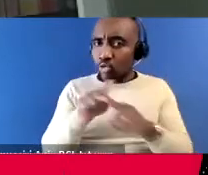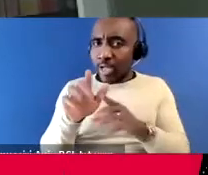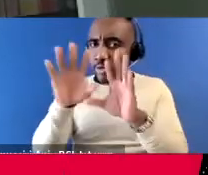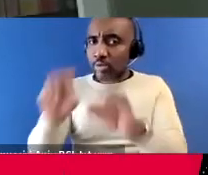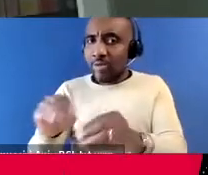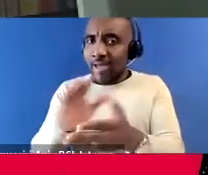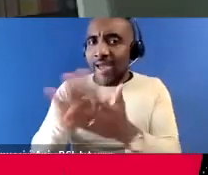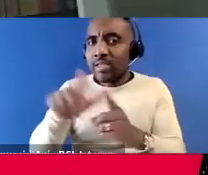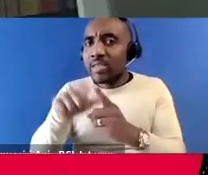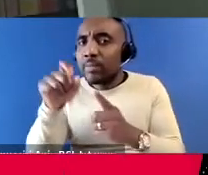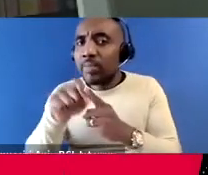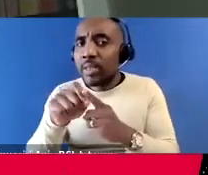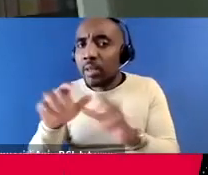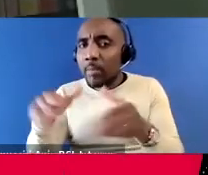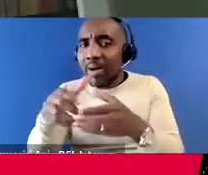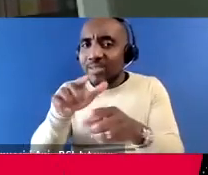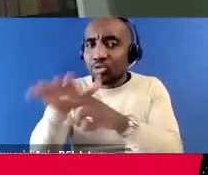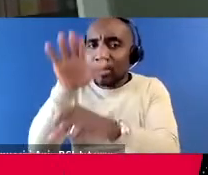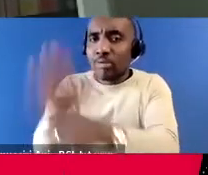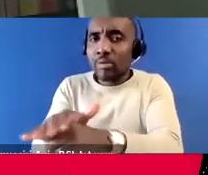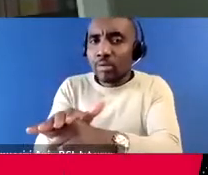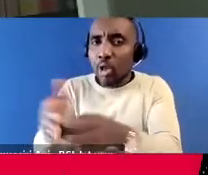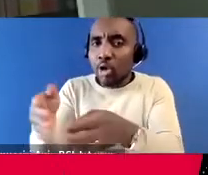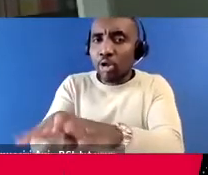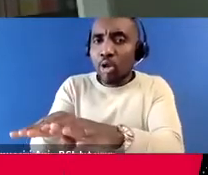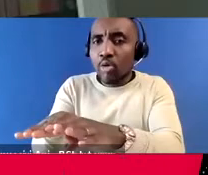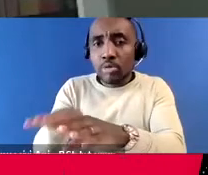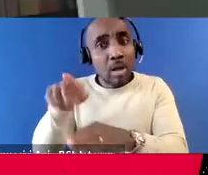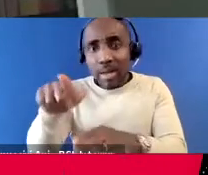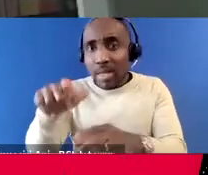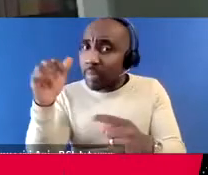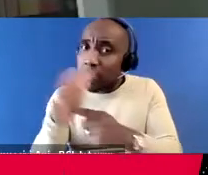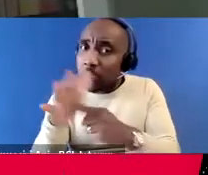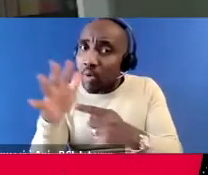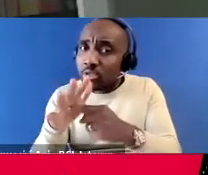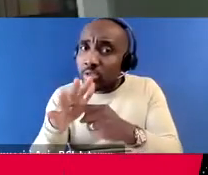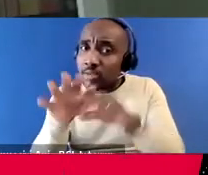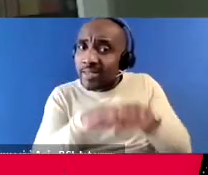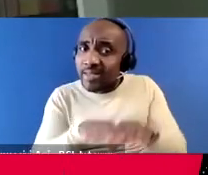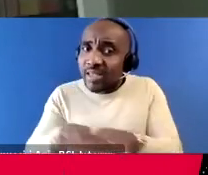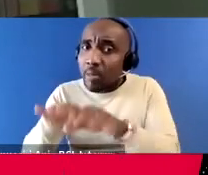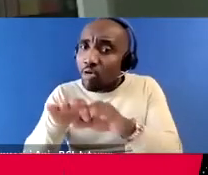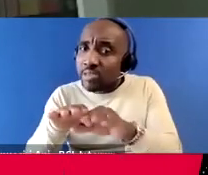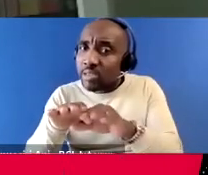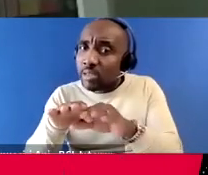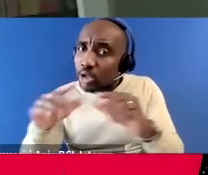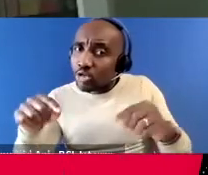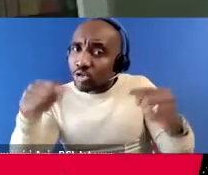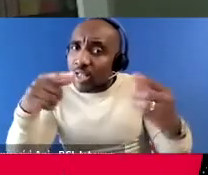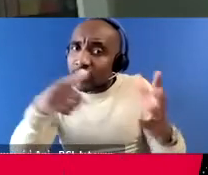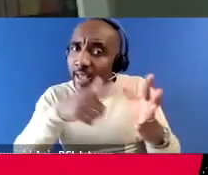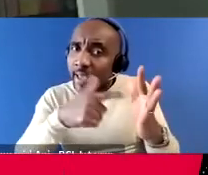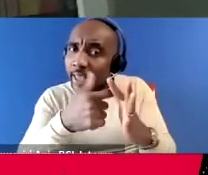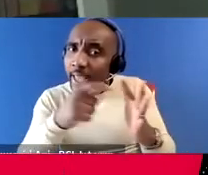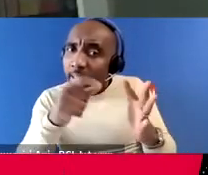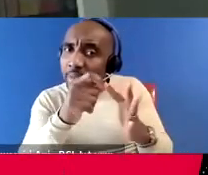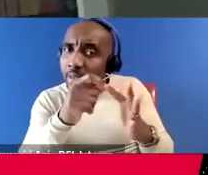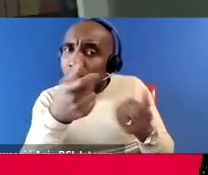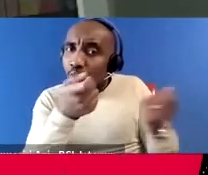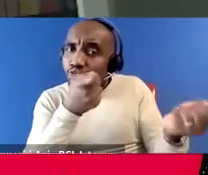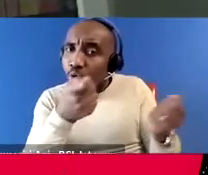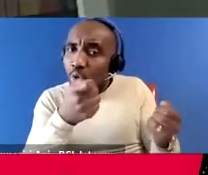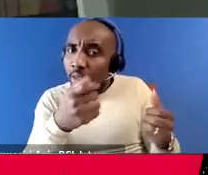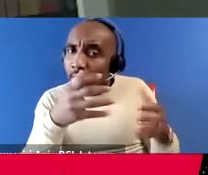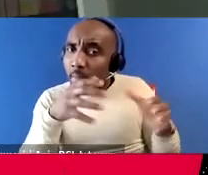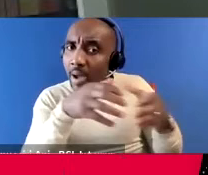been a really important democratic force in challenging the AKP in Turkey.